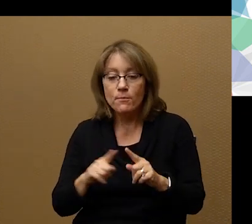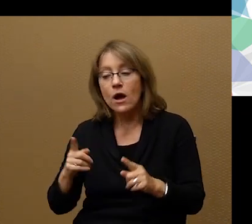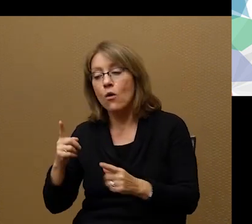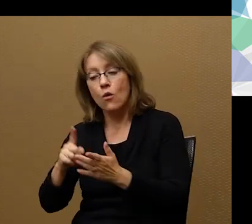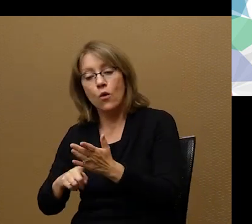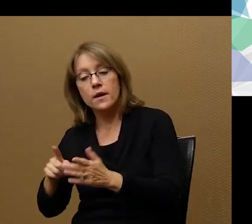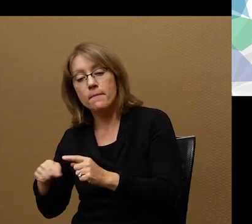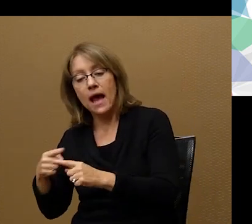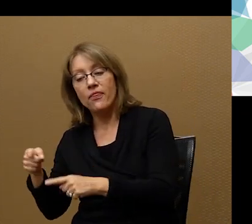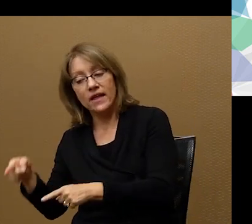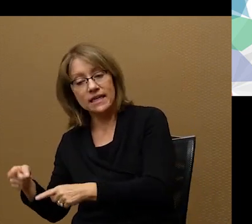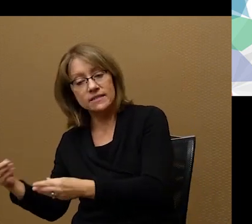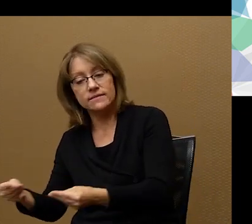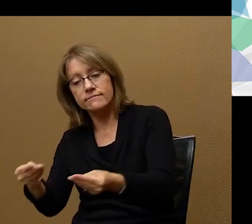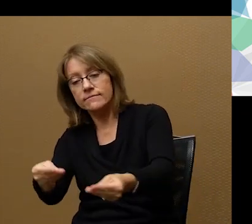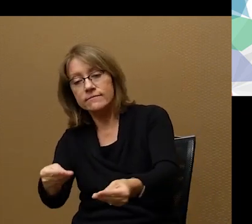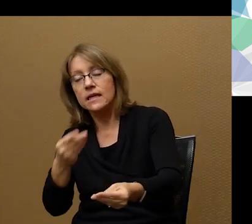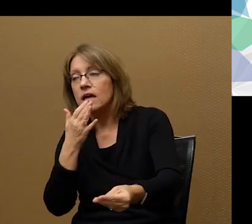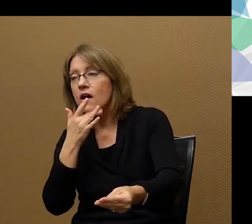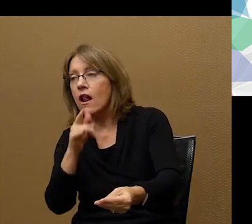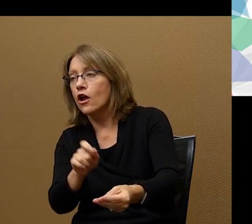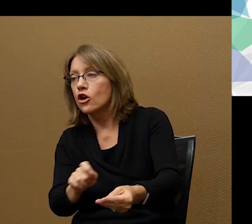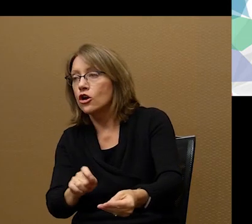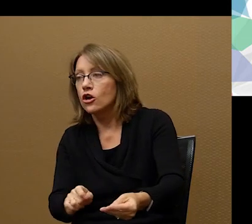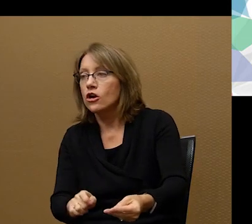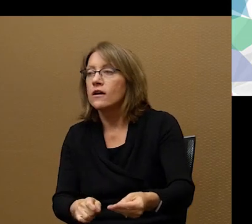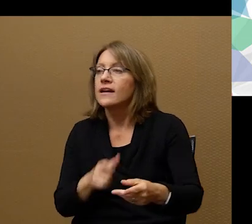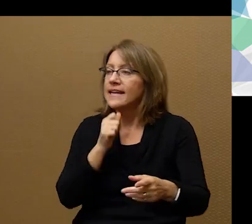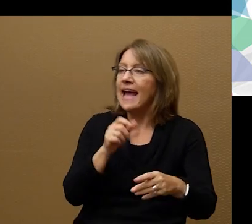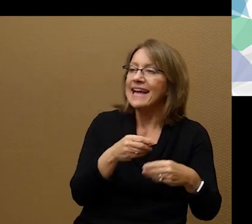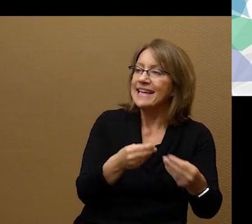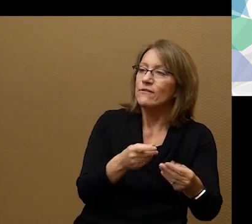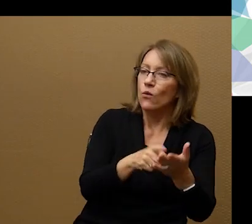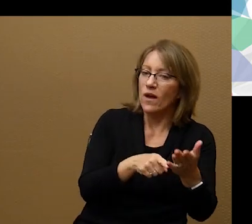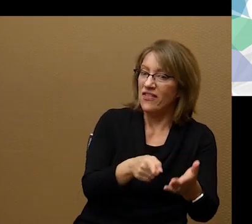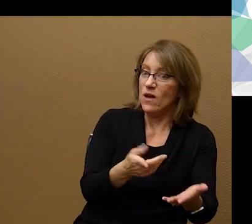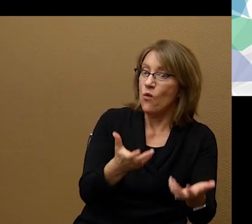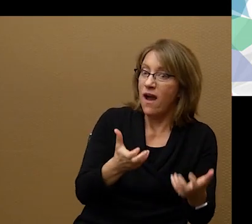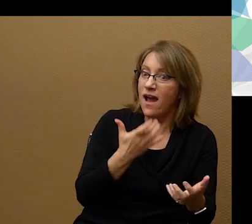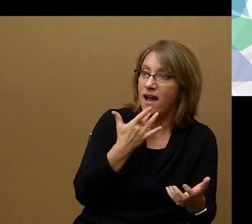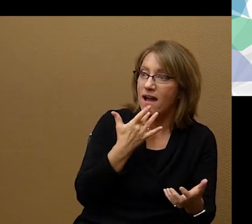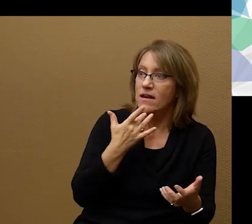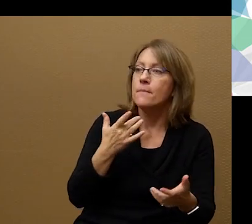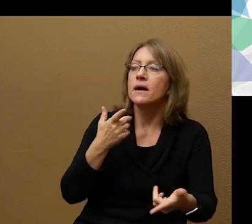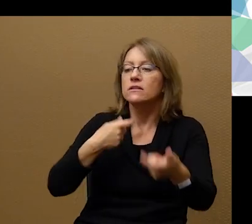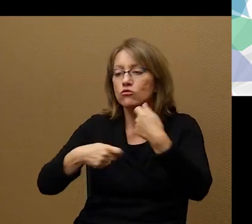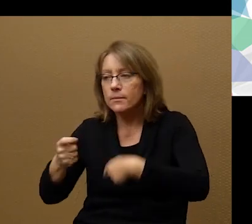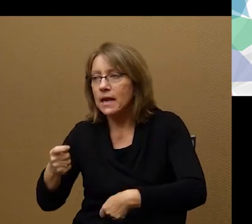they like, but it's not giving them the preferred item that they want at that time.